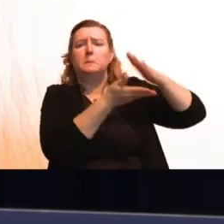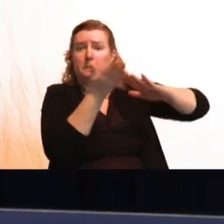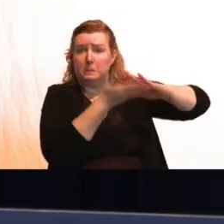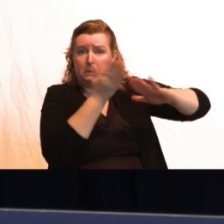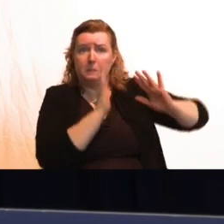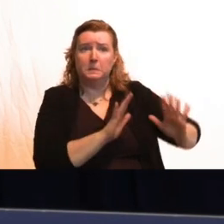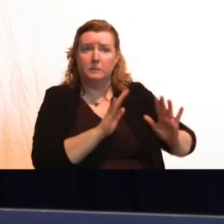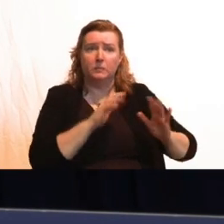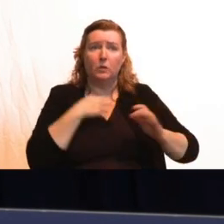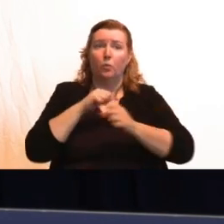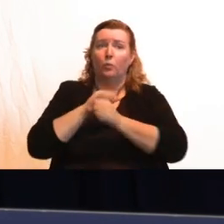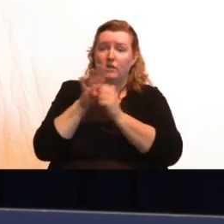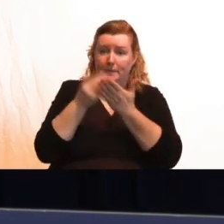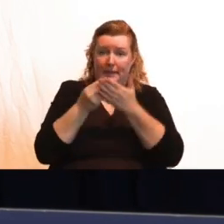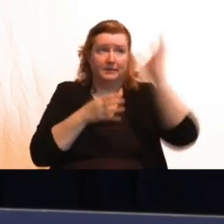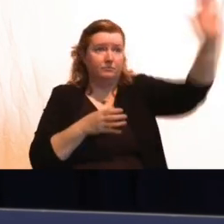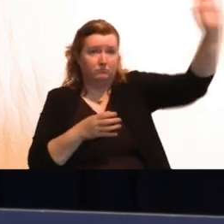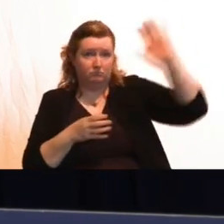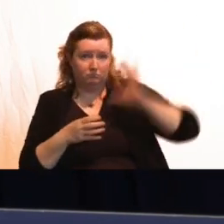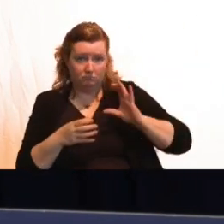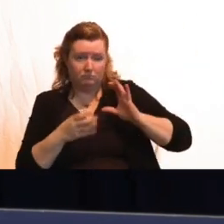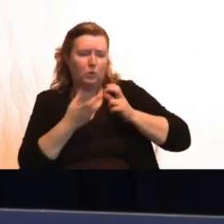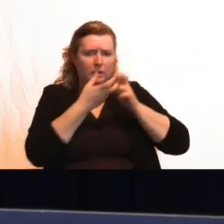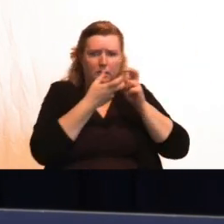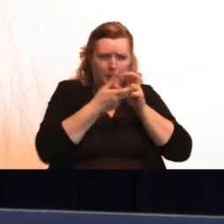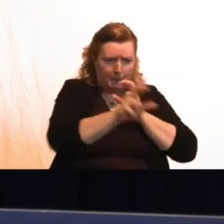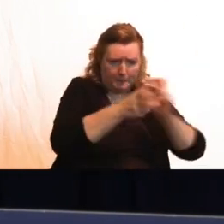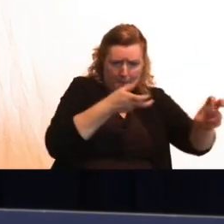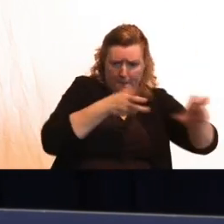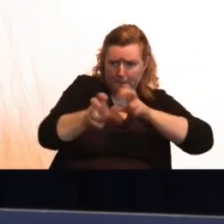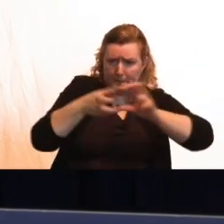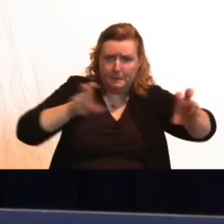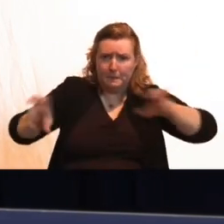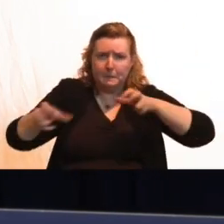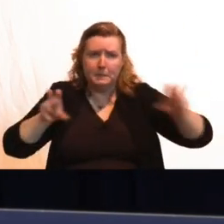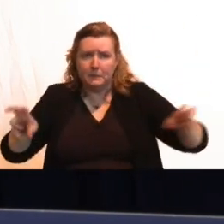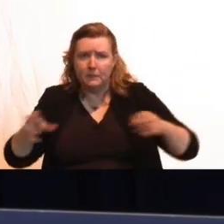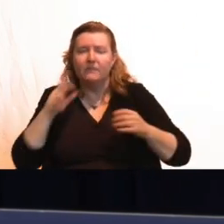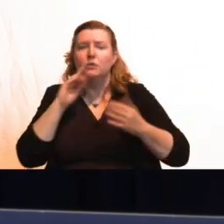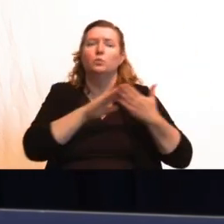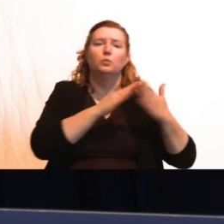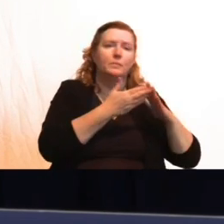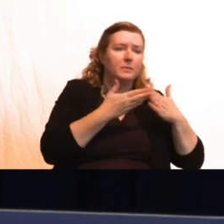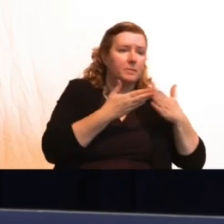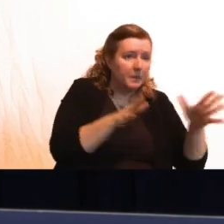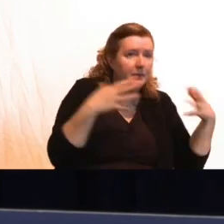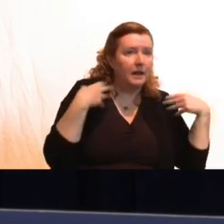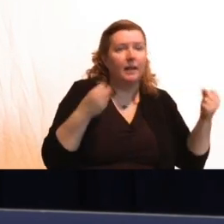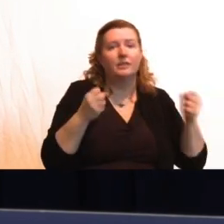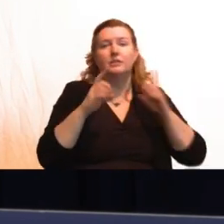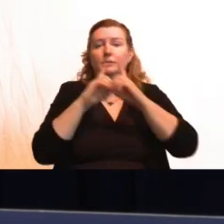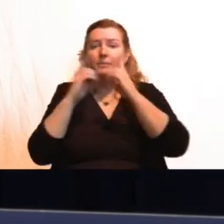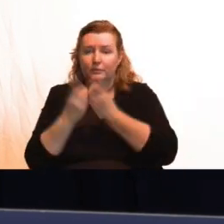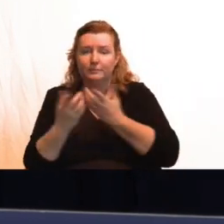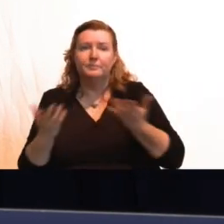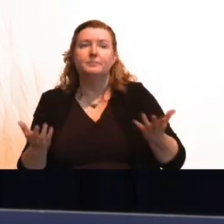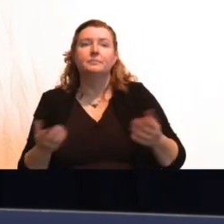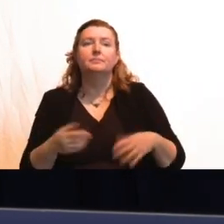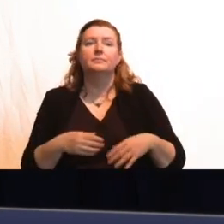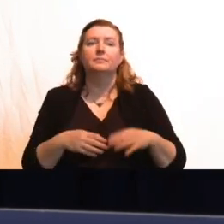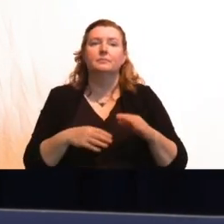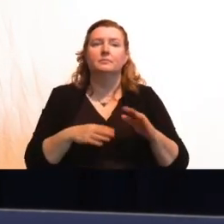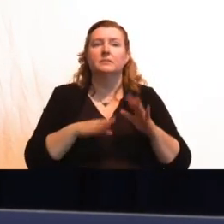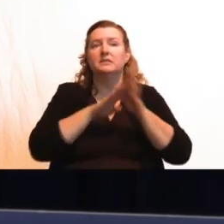developed a Department of Health data nerve center and data analysis and reporting hub. We brought up a bi-directional call